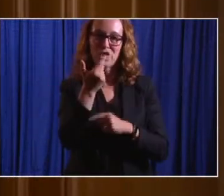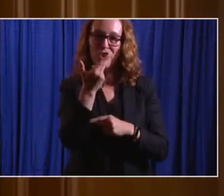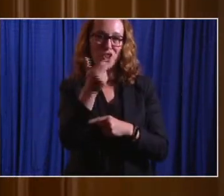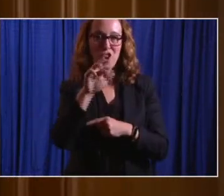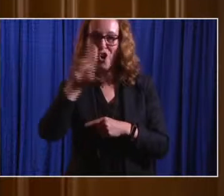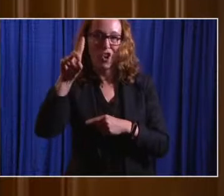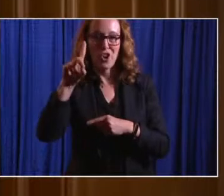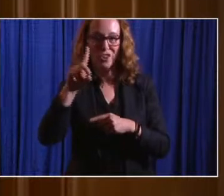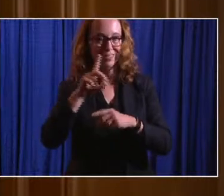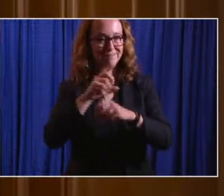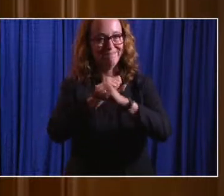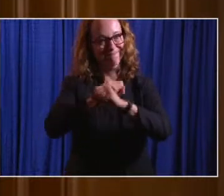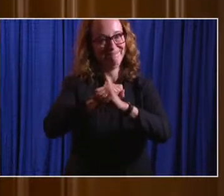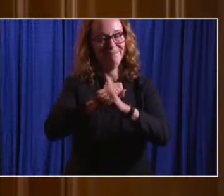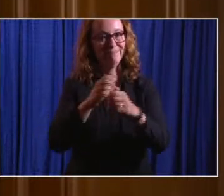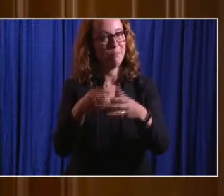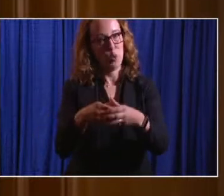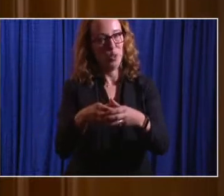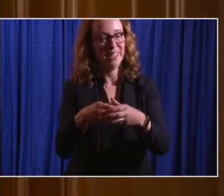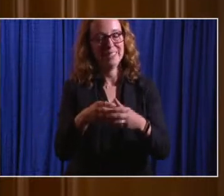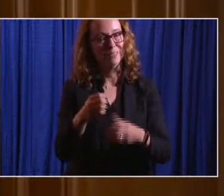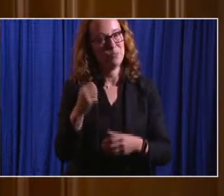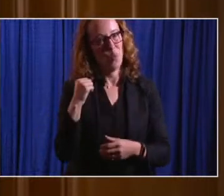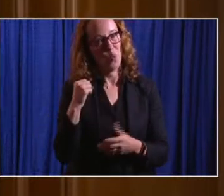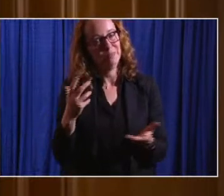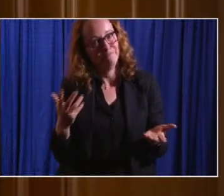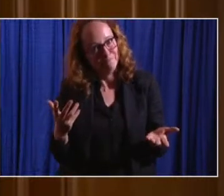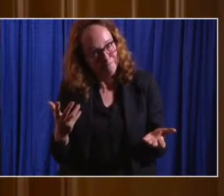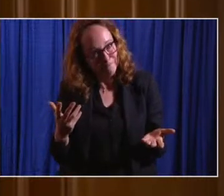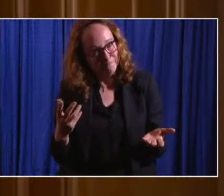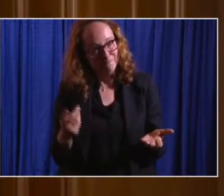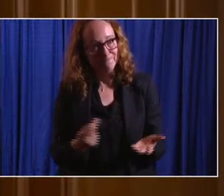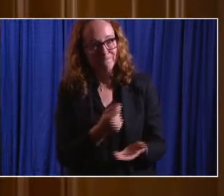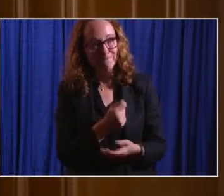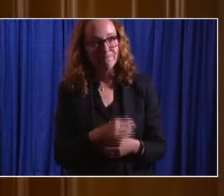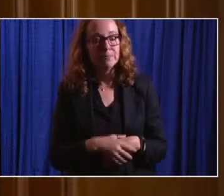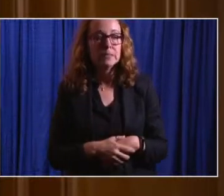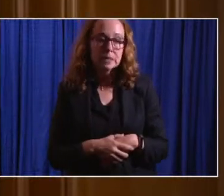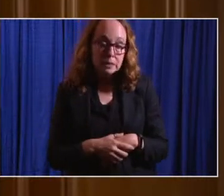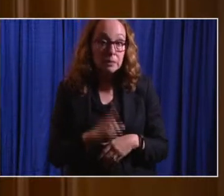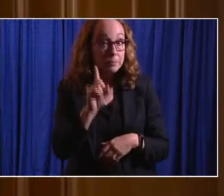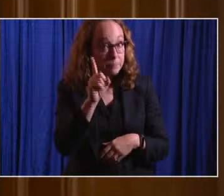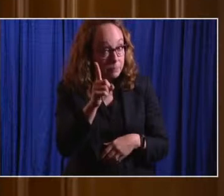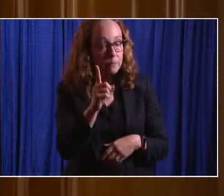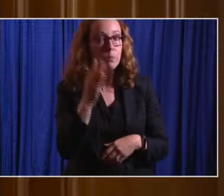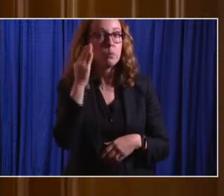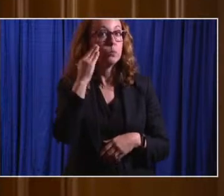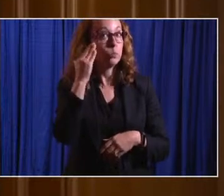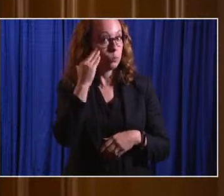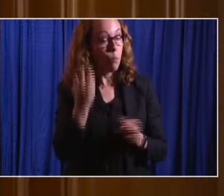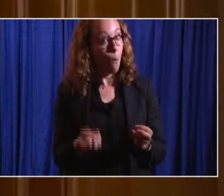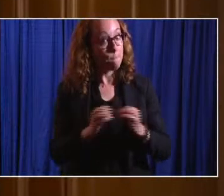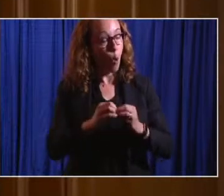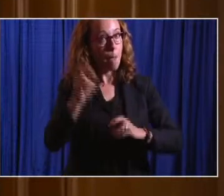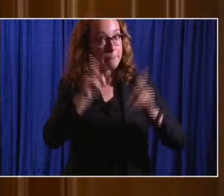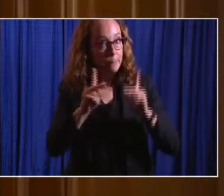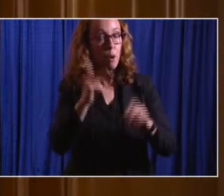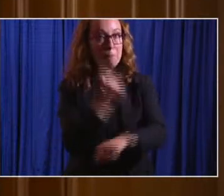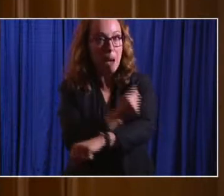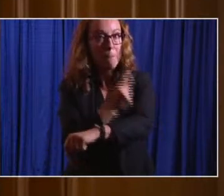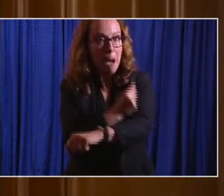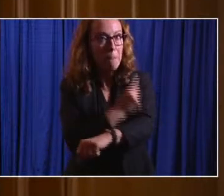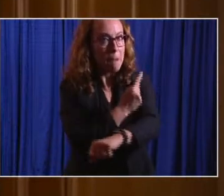What we do know is this, that the more people that get vaccinated, the harder it is for this virus